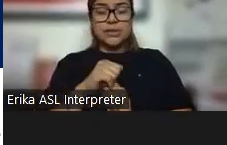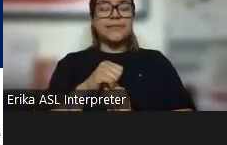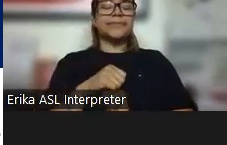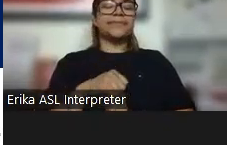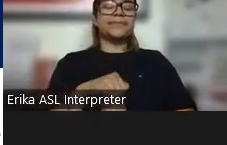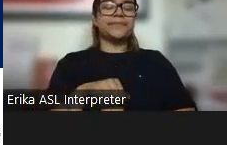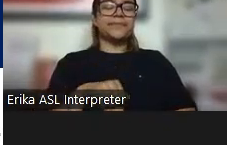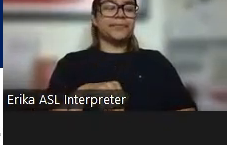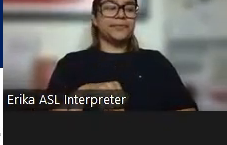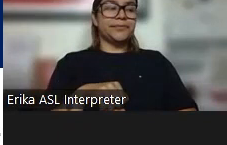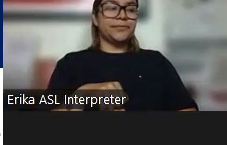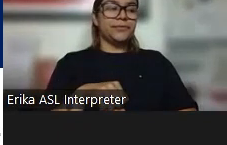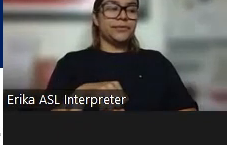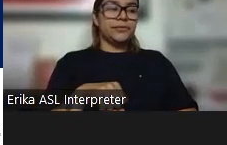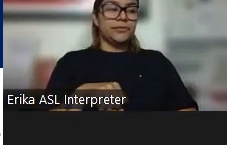line.